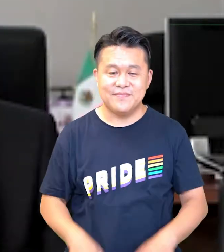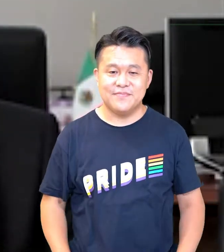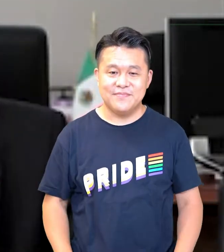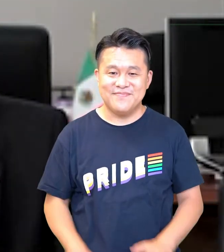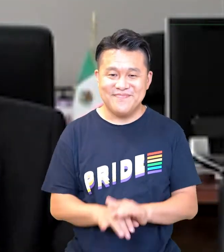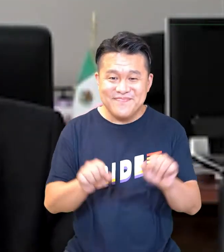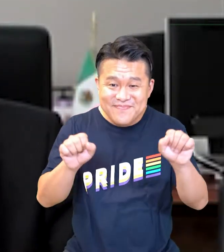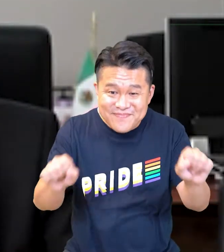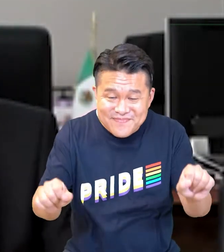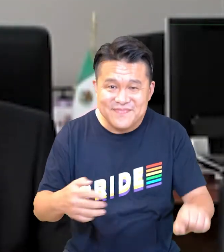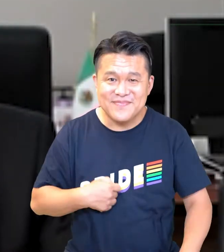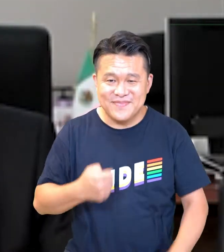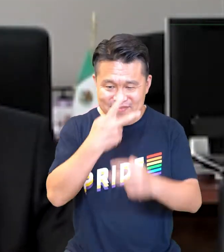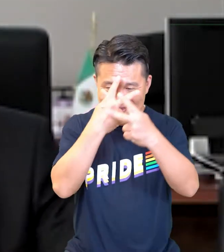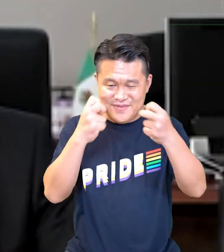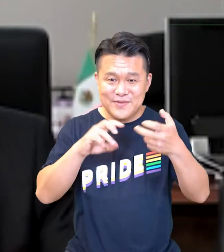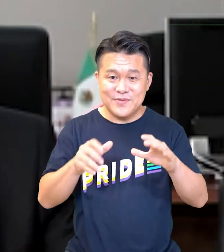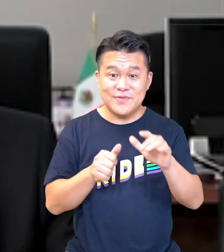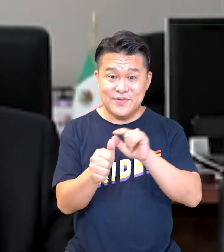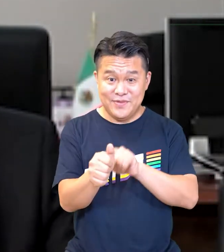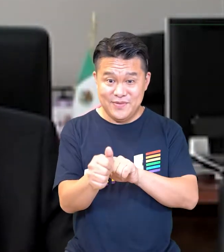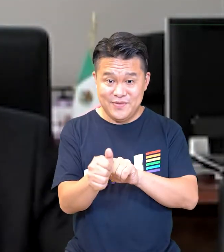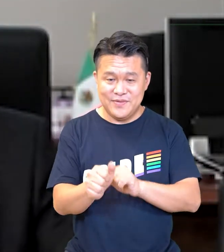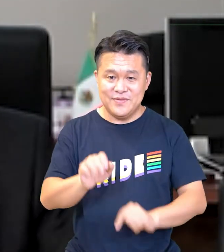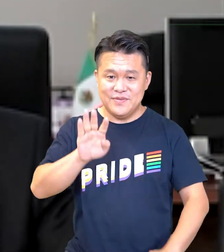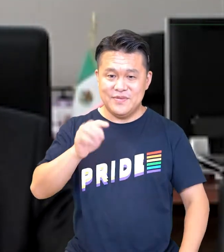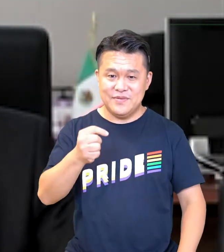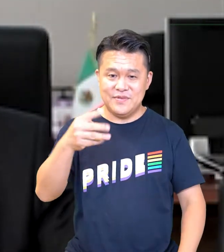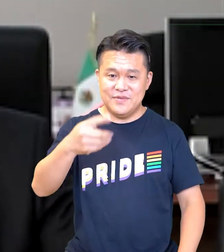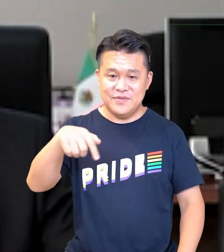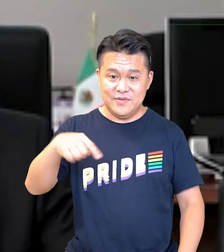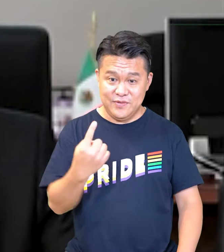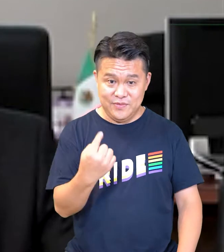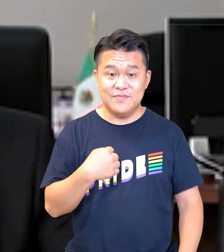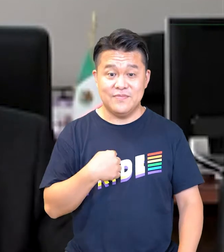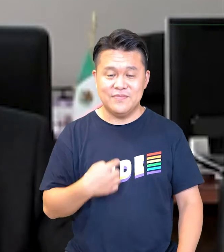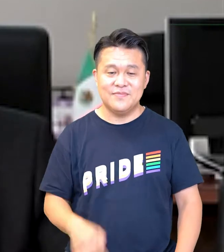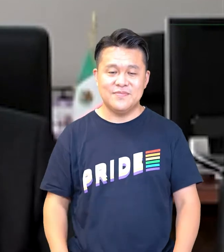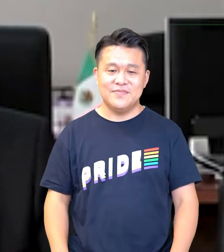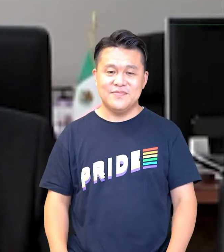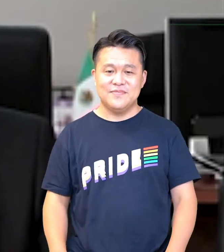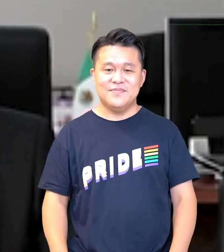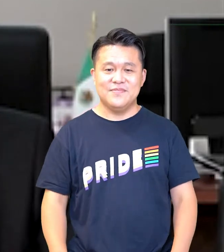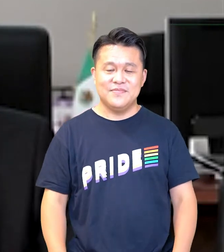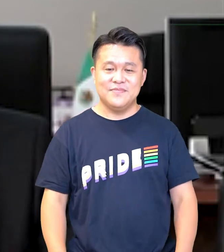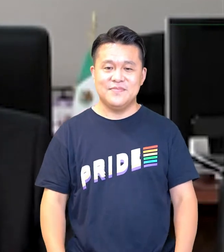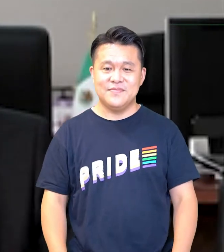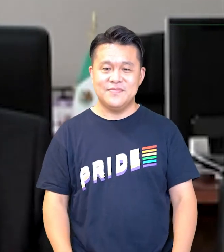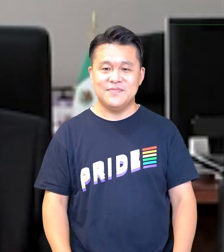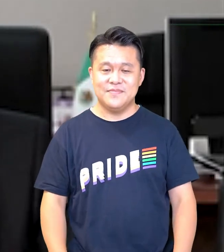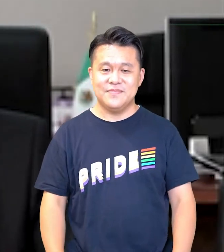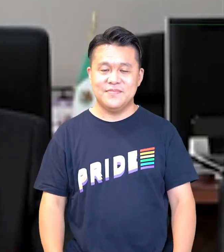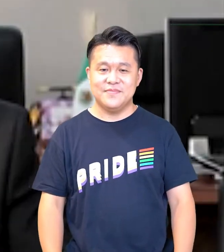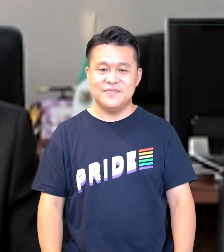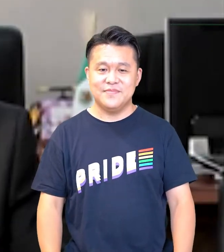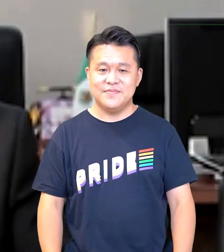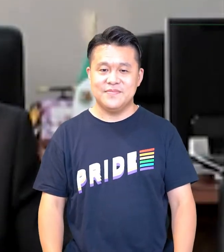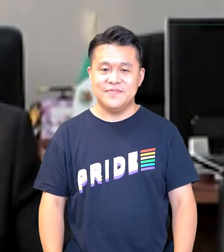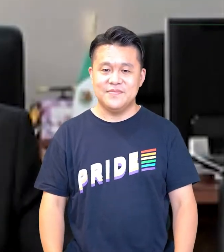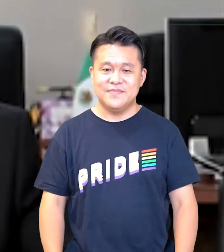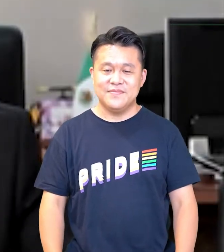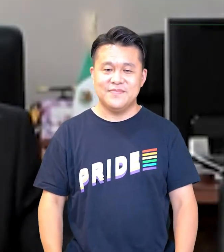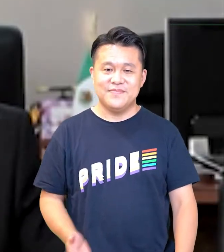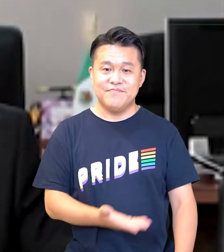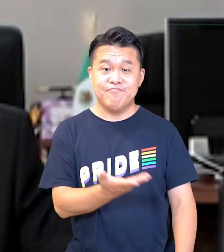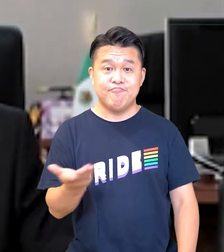Hello, hola everyone. My name is Bruno Figueroa and I am the ambassador of Mexico in Korea.